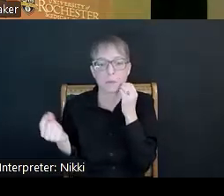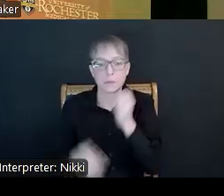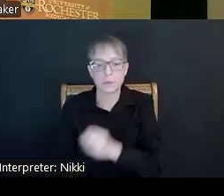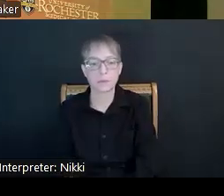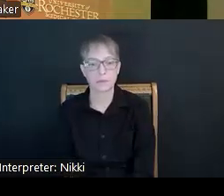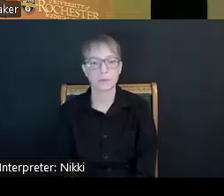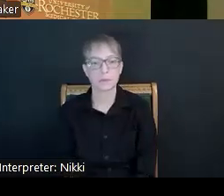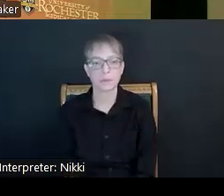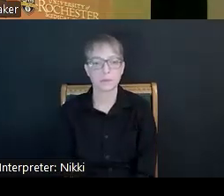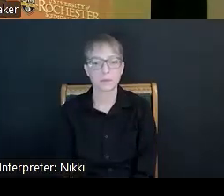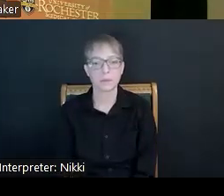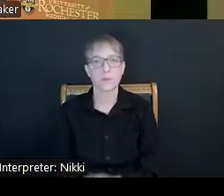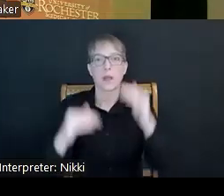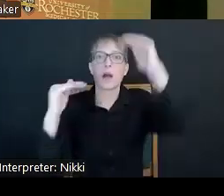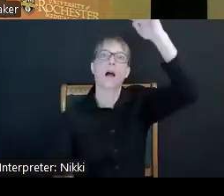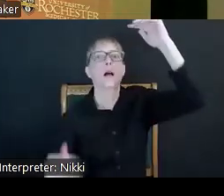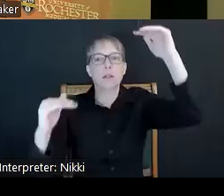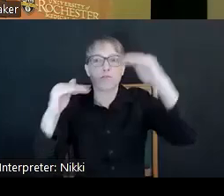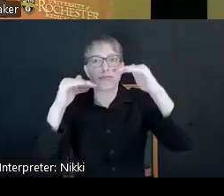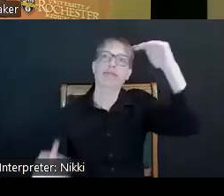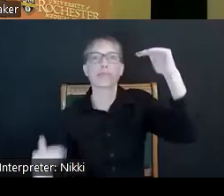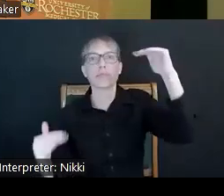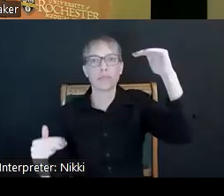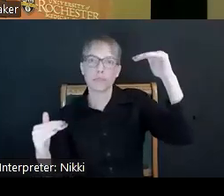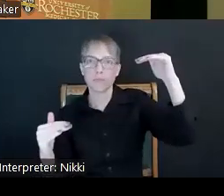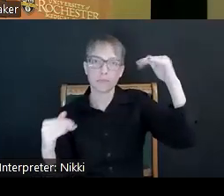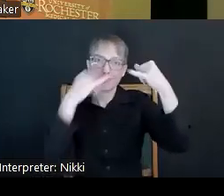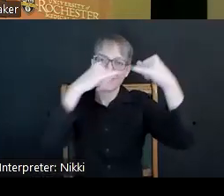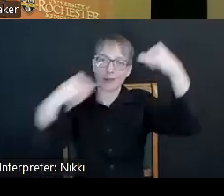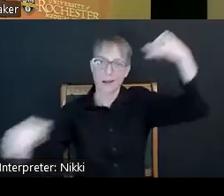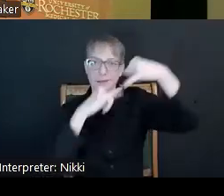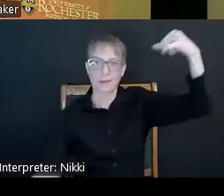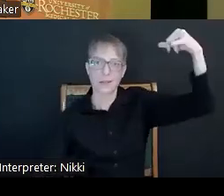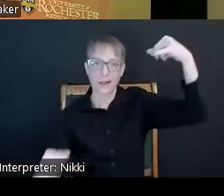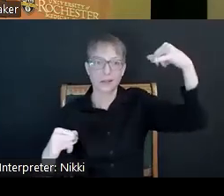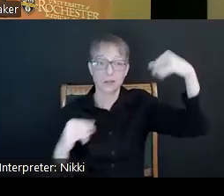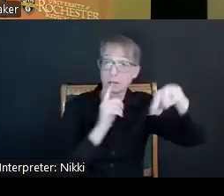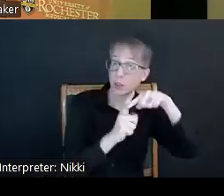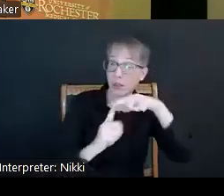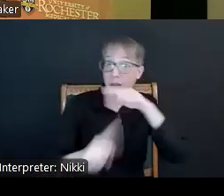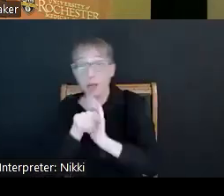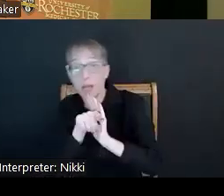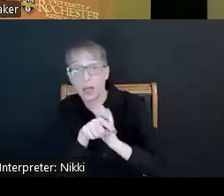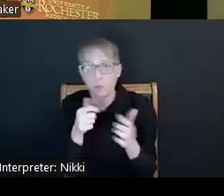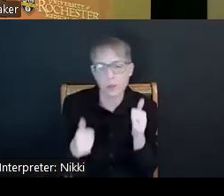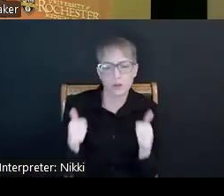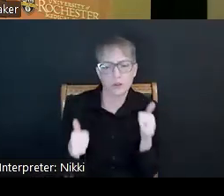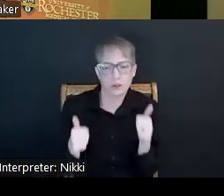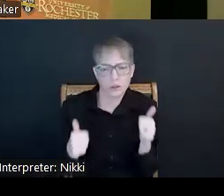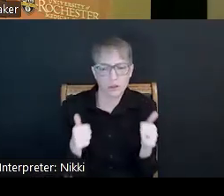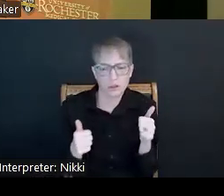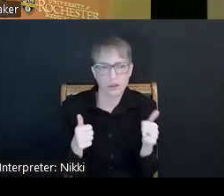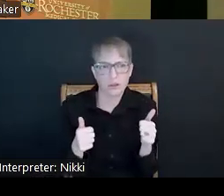A large discrepancy between these two lines. Is this good or is this bad? Is it golf